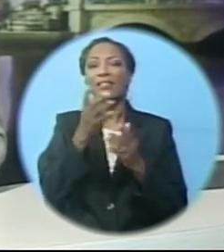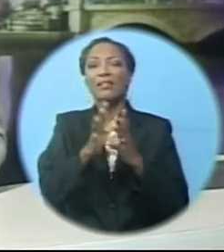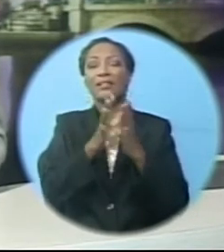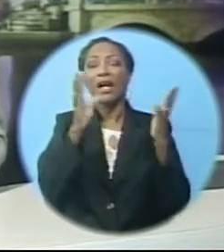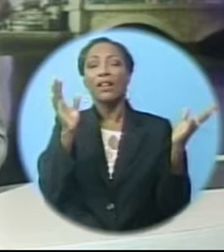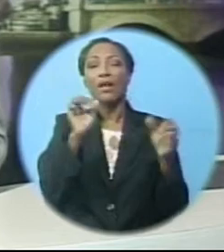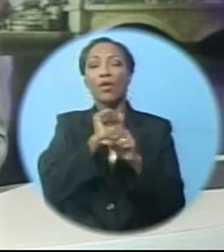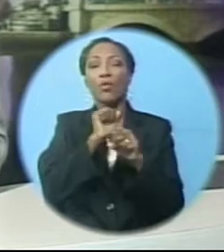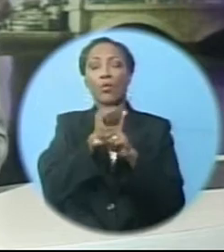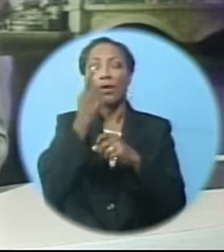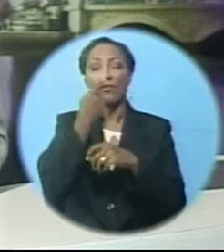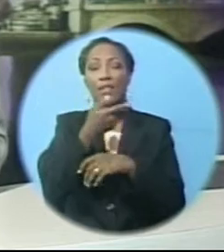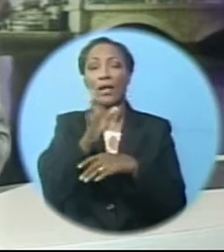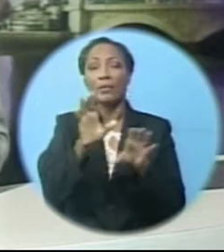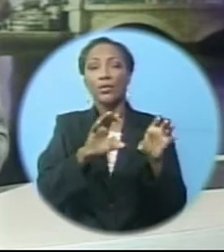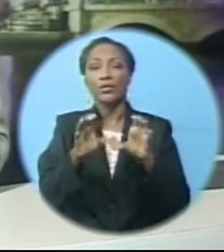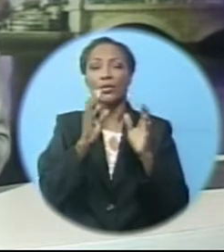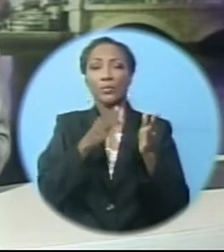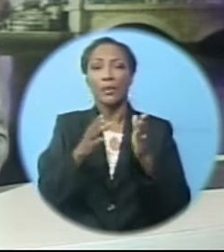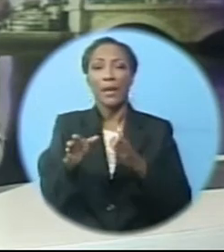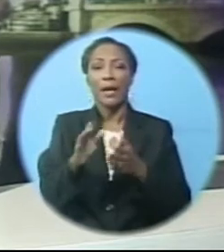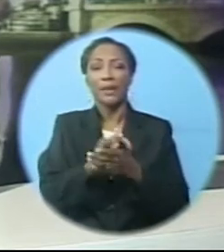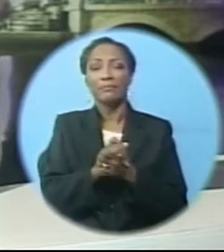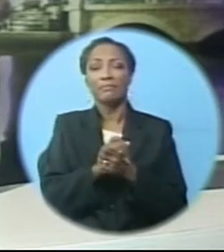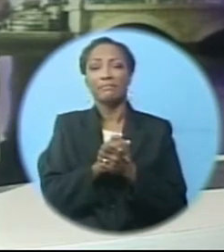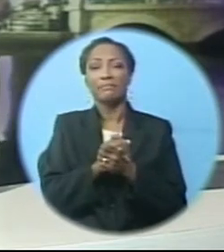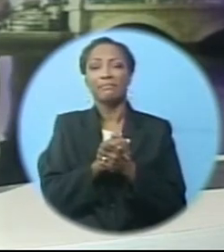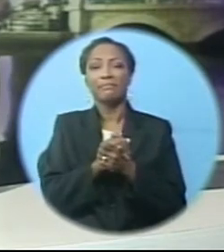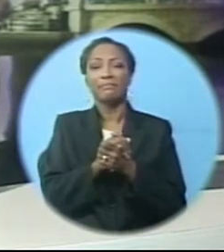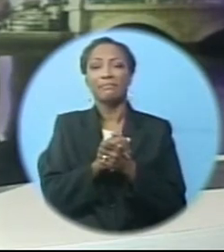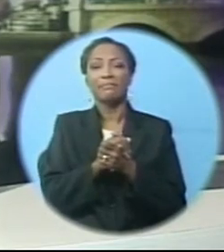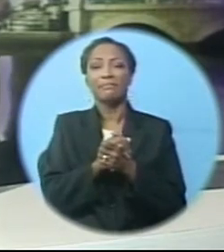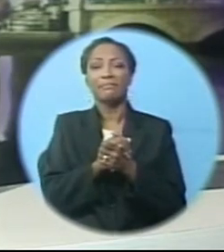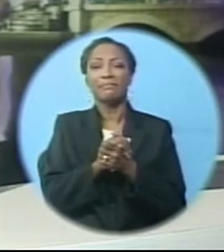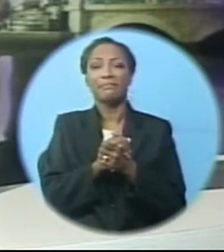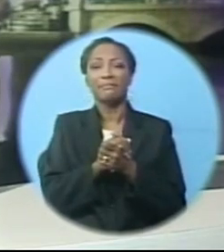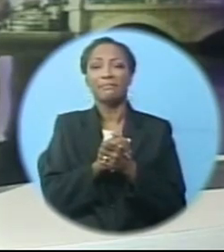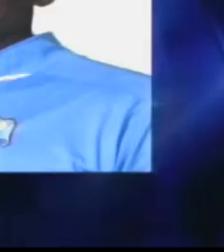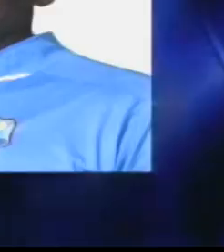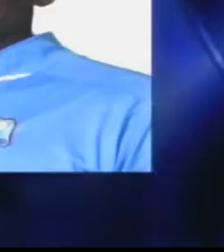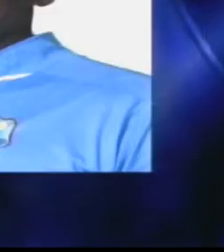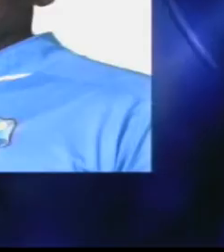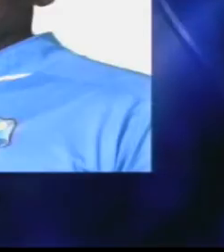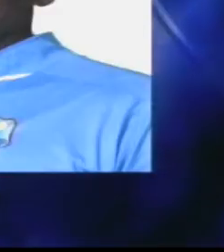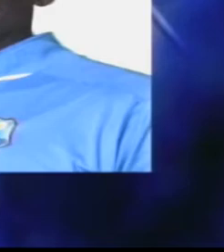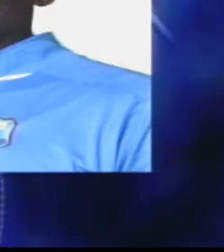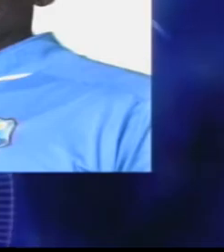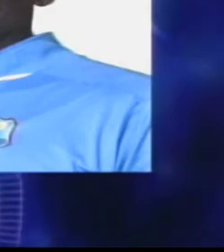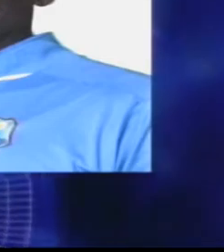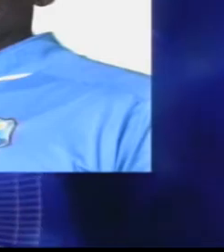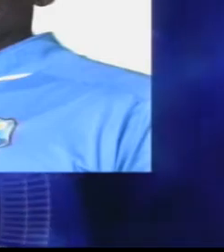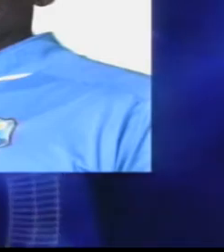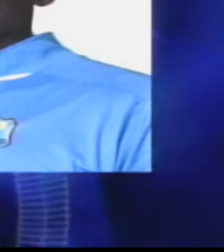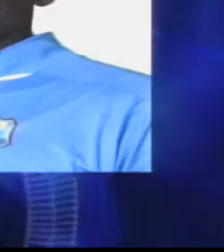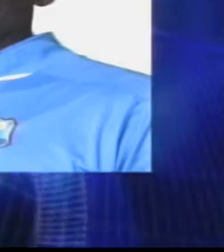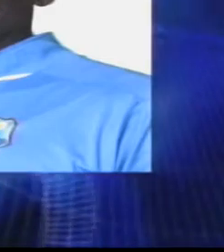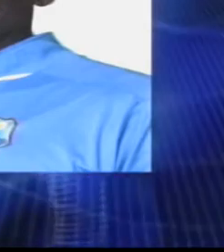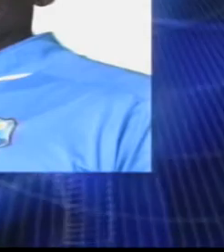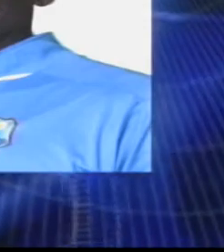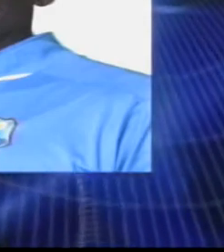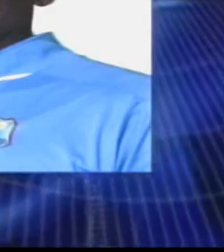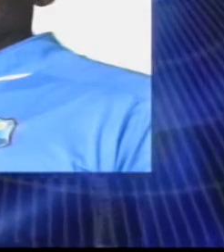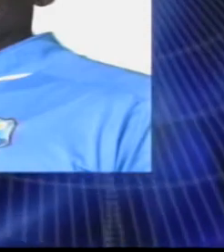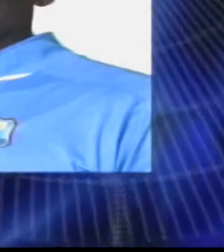clash against Australia. Yes, it was a very good win for us. As you know, we've only gone as far as the semi-finals